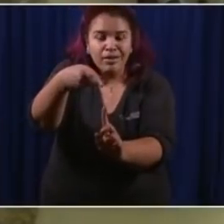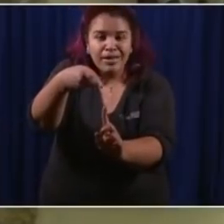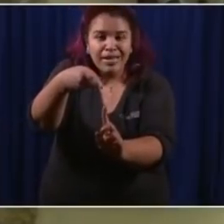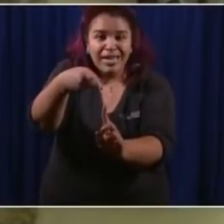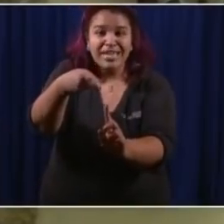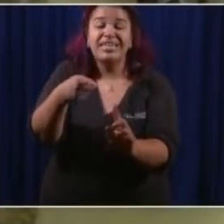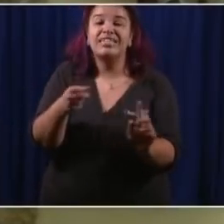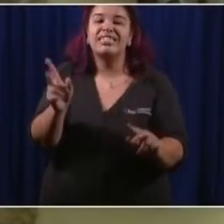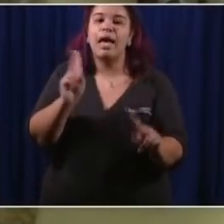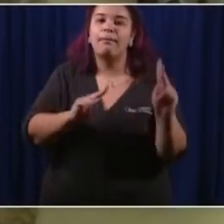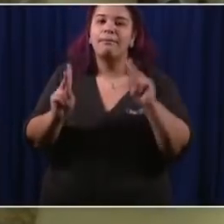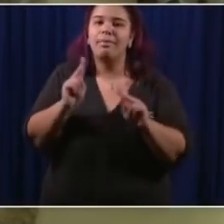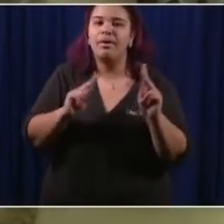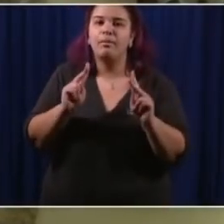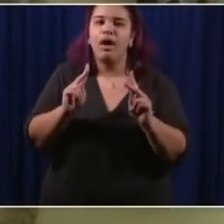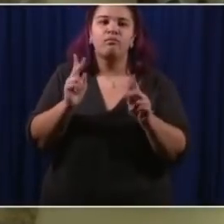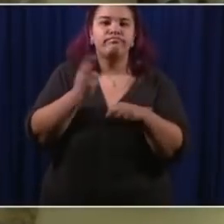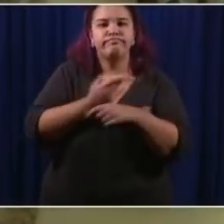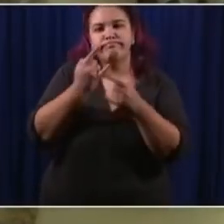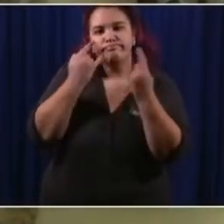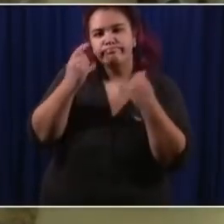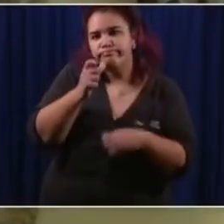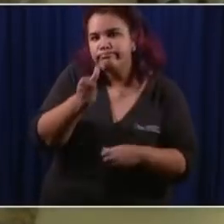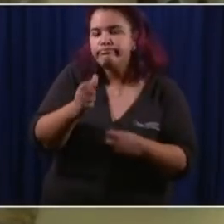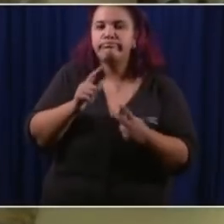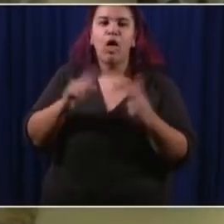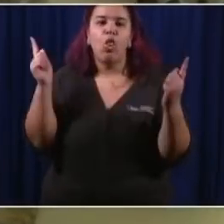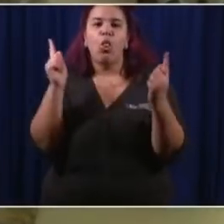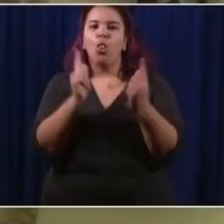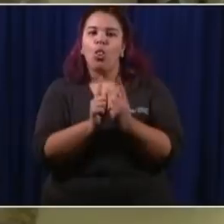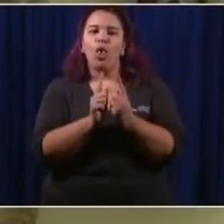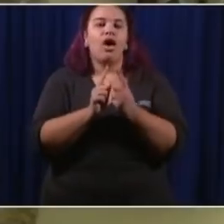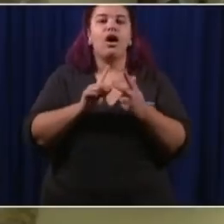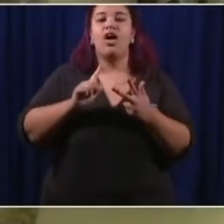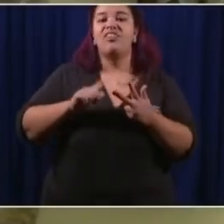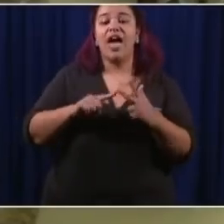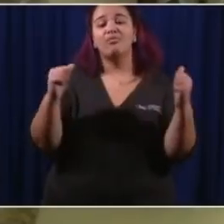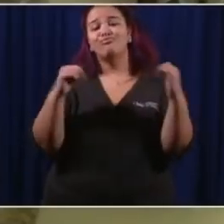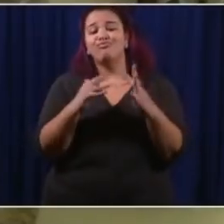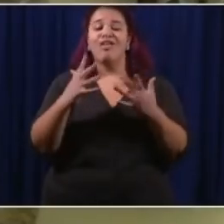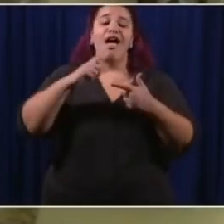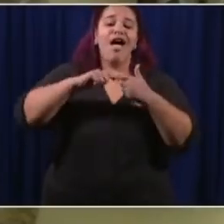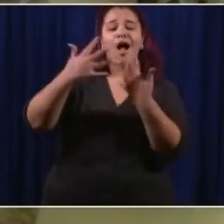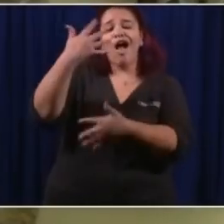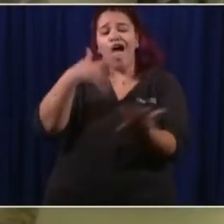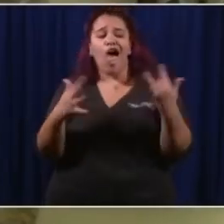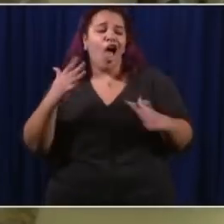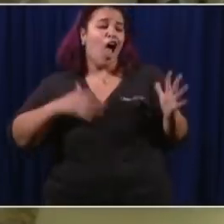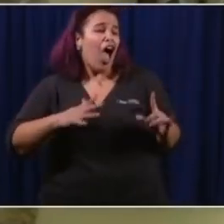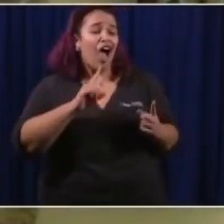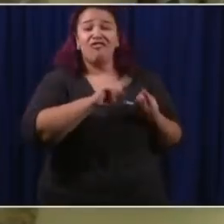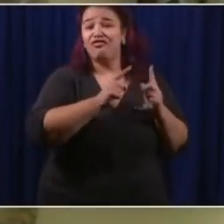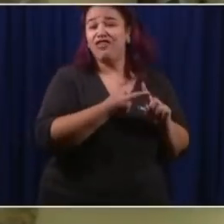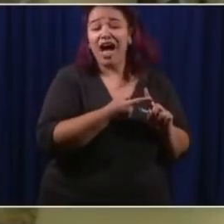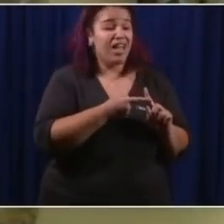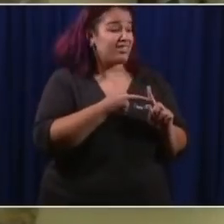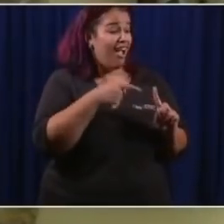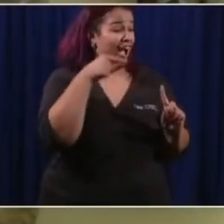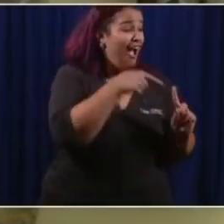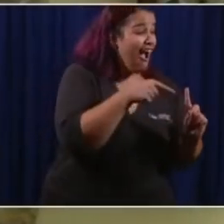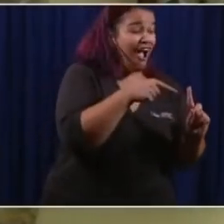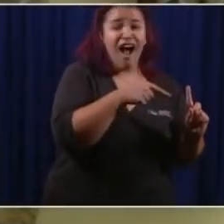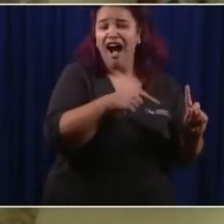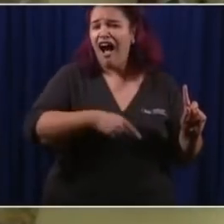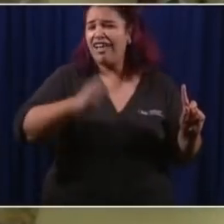are letting their guard down. The spread is occurring because people are getting together, and because they're with friends, they're in a social